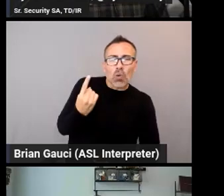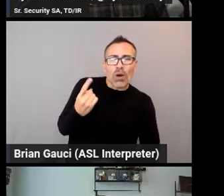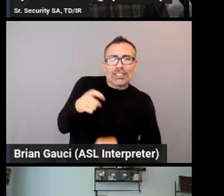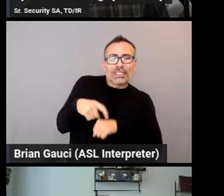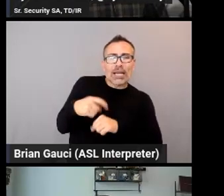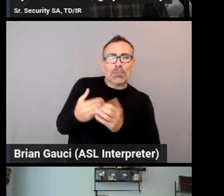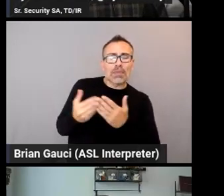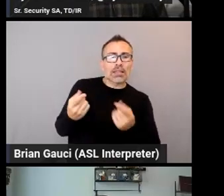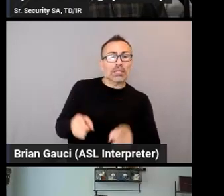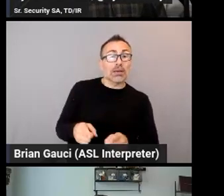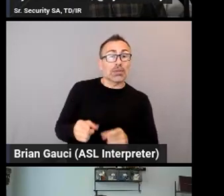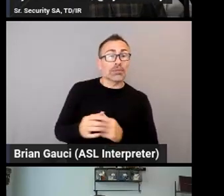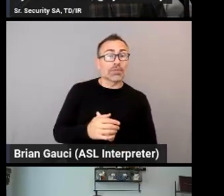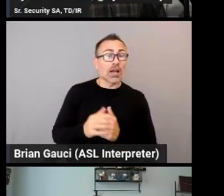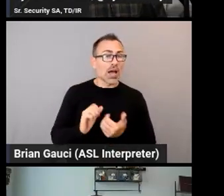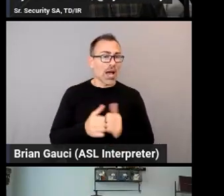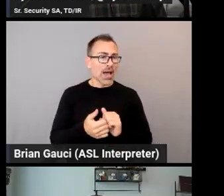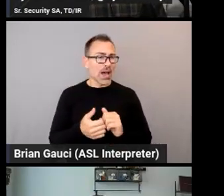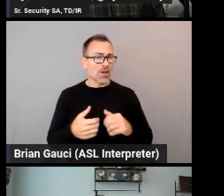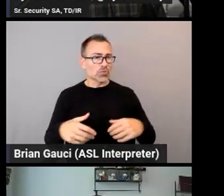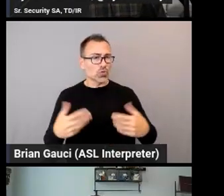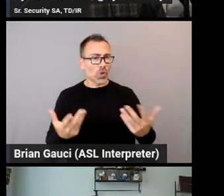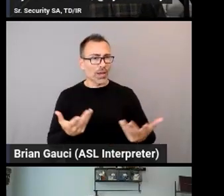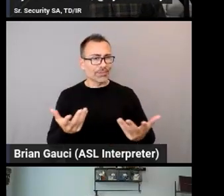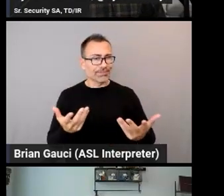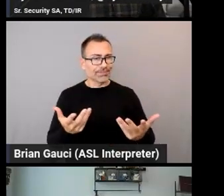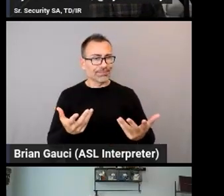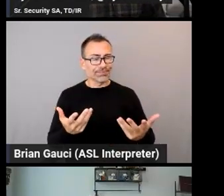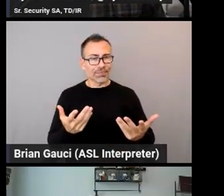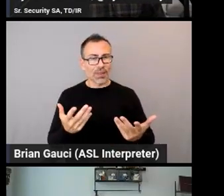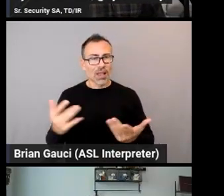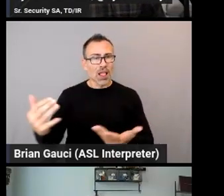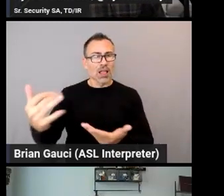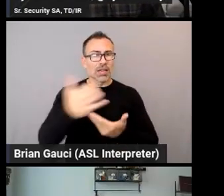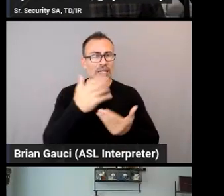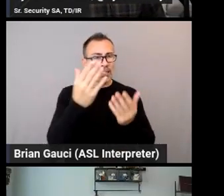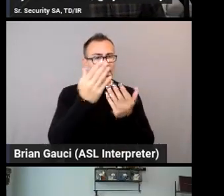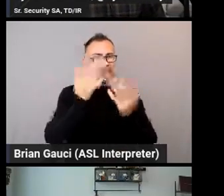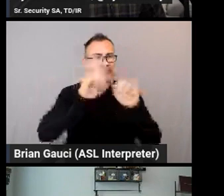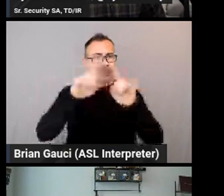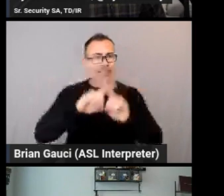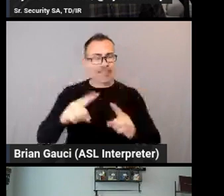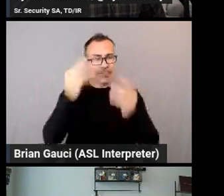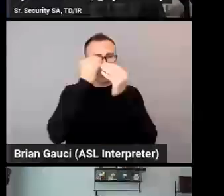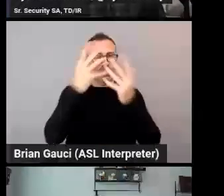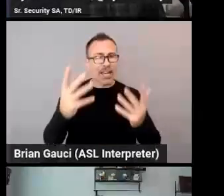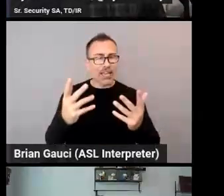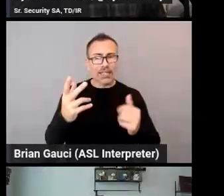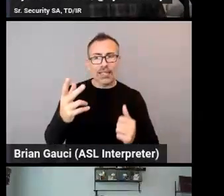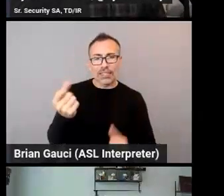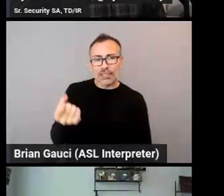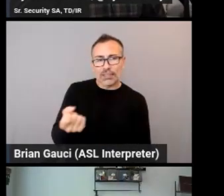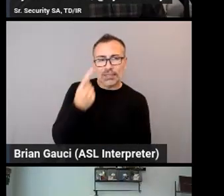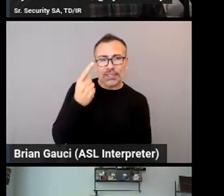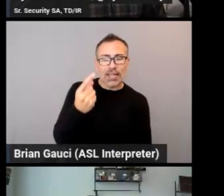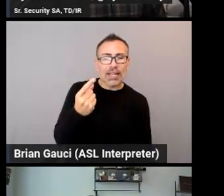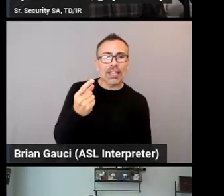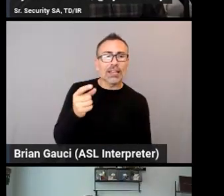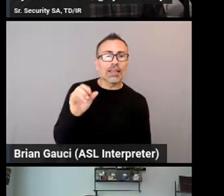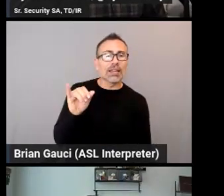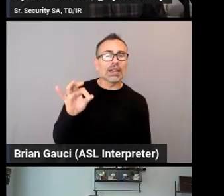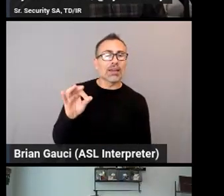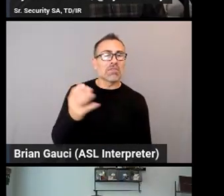going on, right? How do I gather different data sources and understand whether or not things are related to